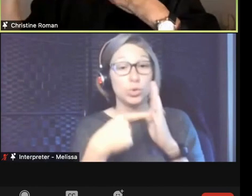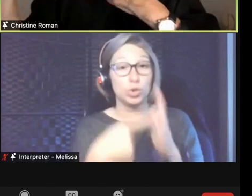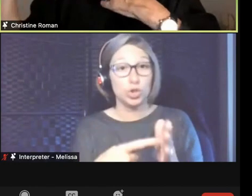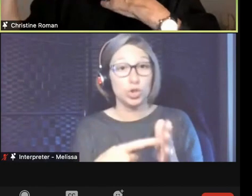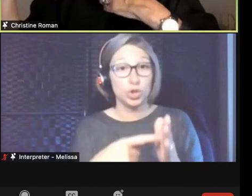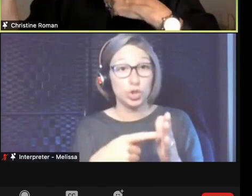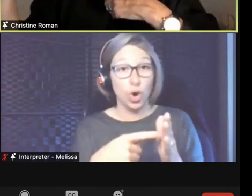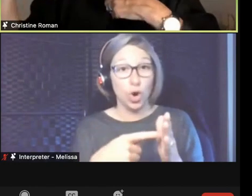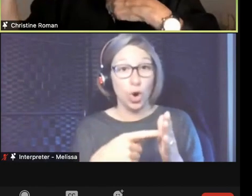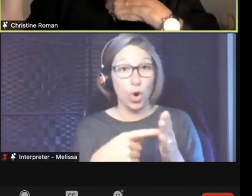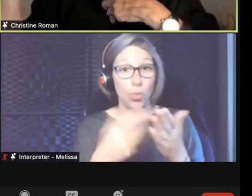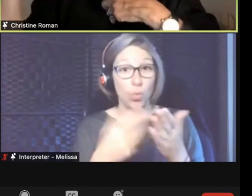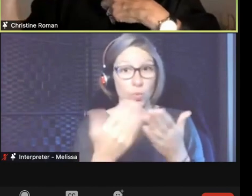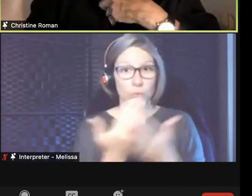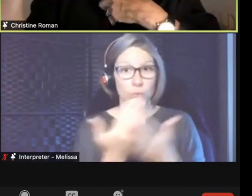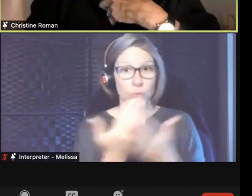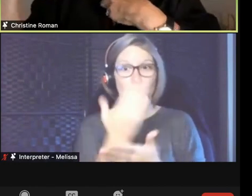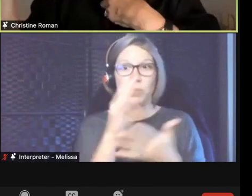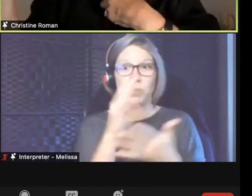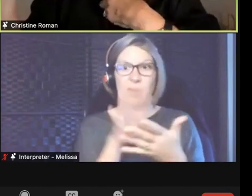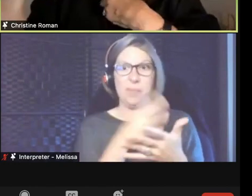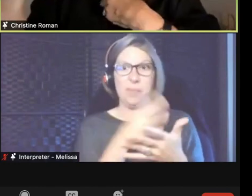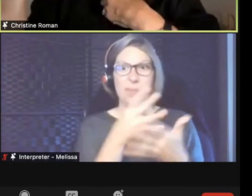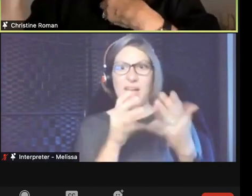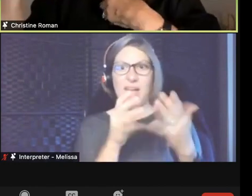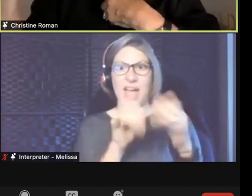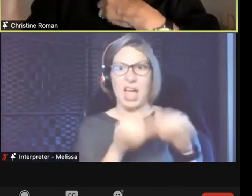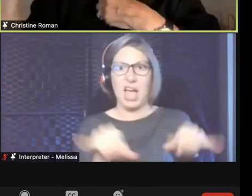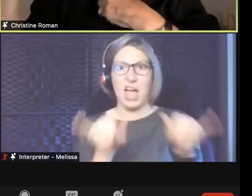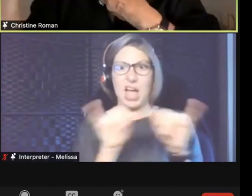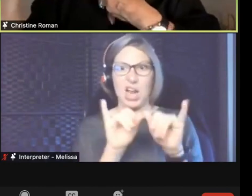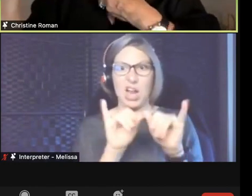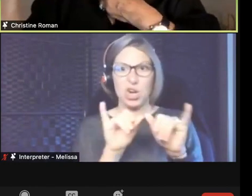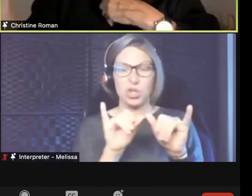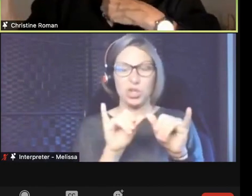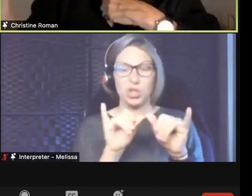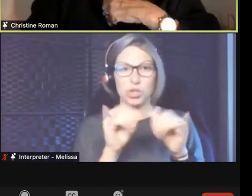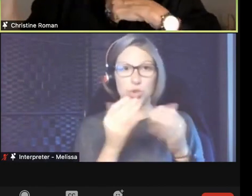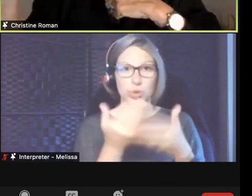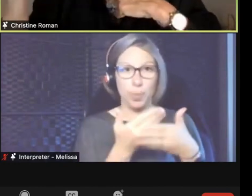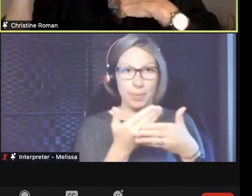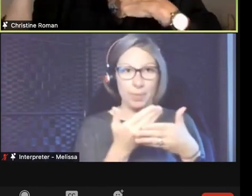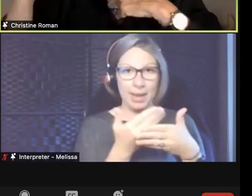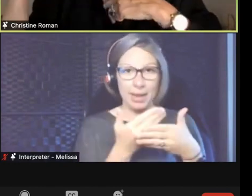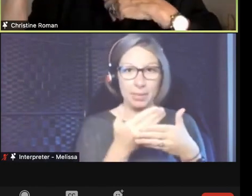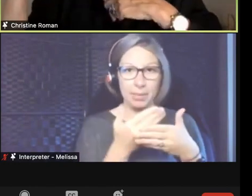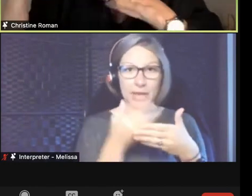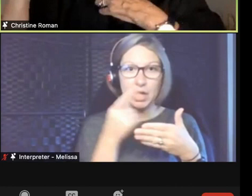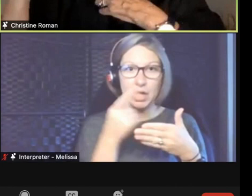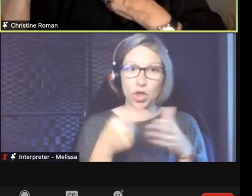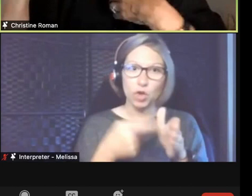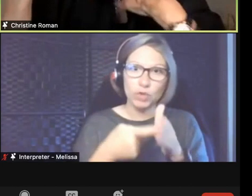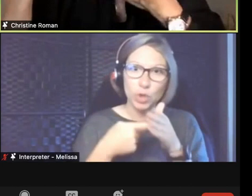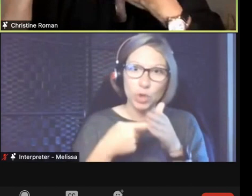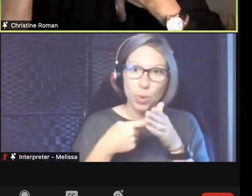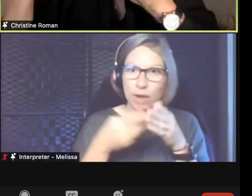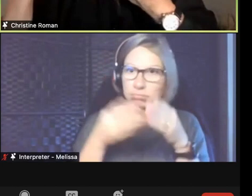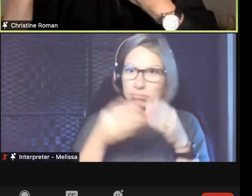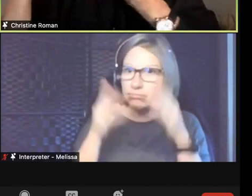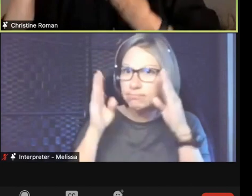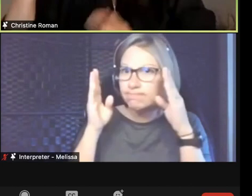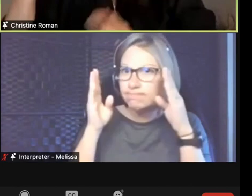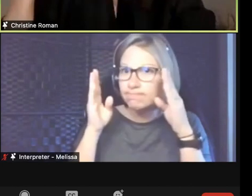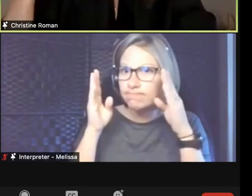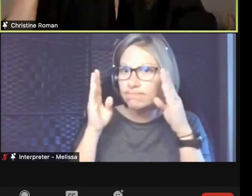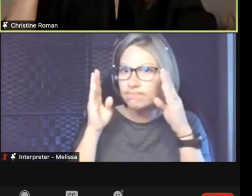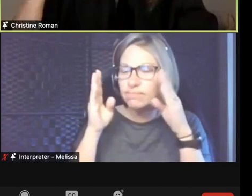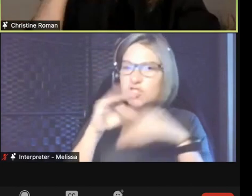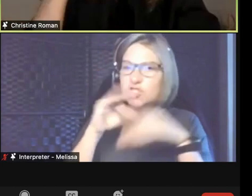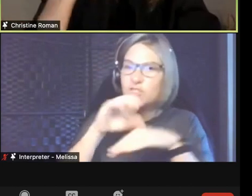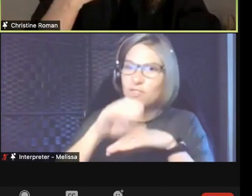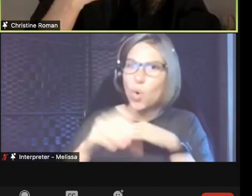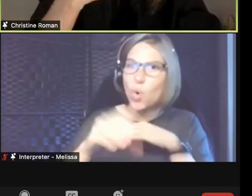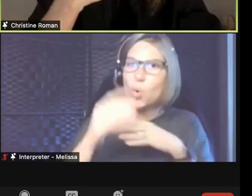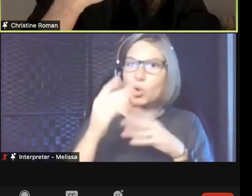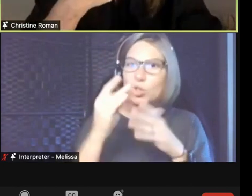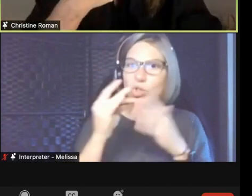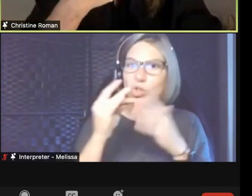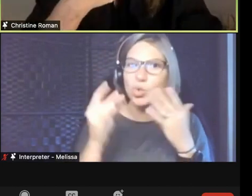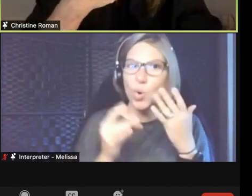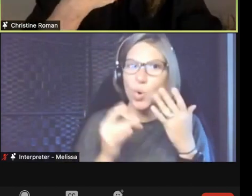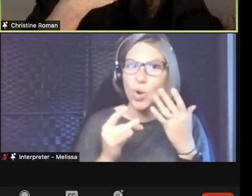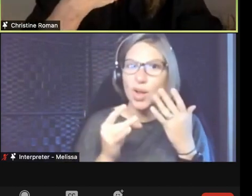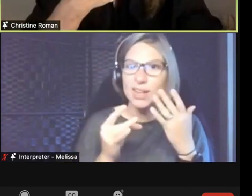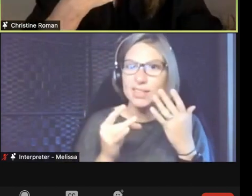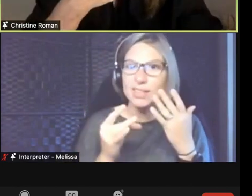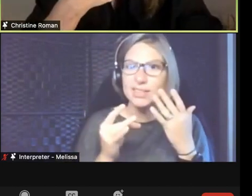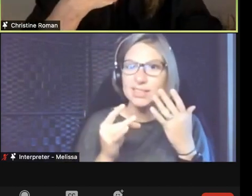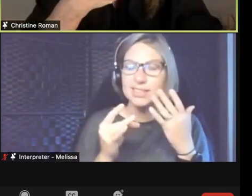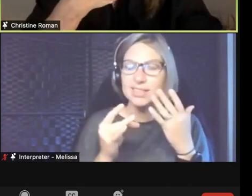really forced to look at it. Forced choice, preferential looking. They have no choice. They're looking.